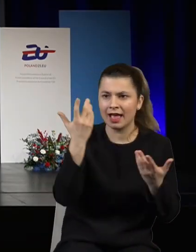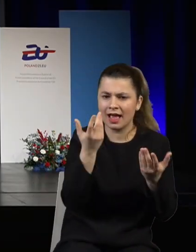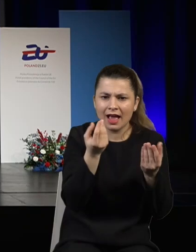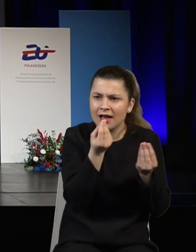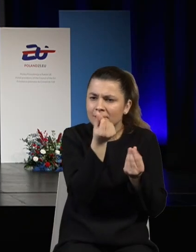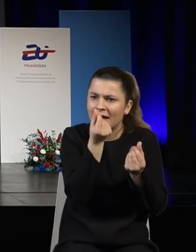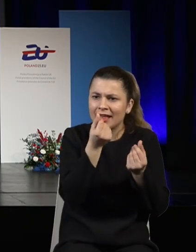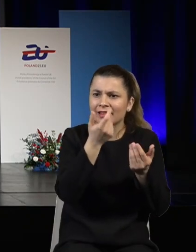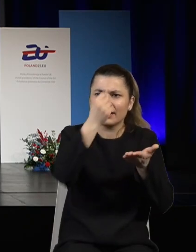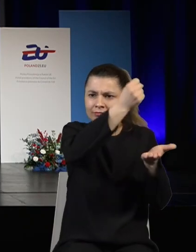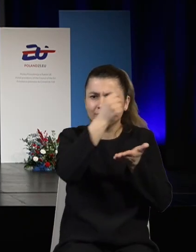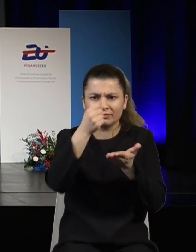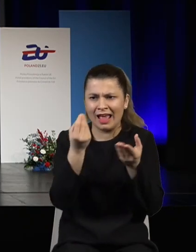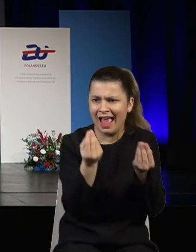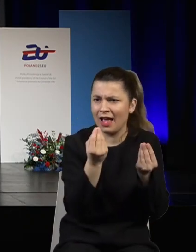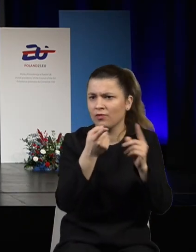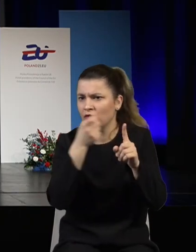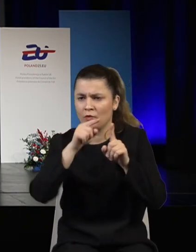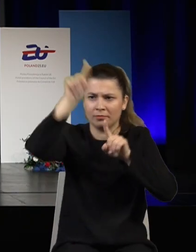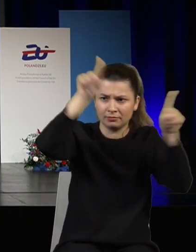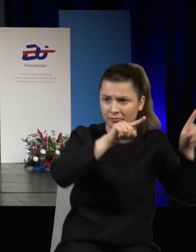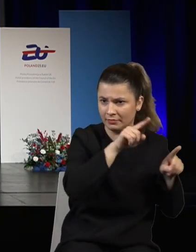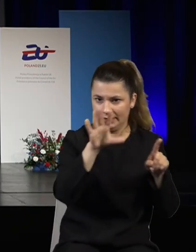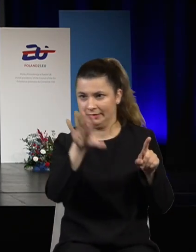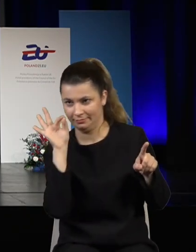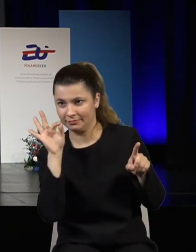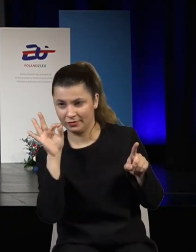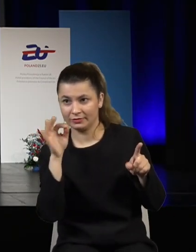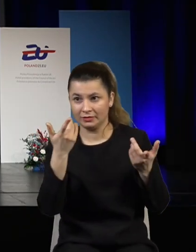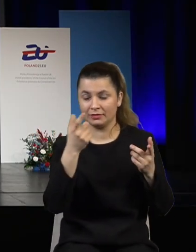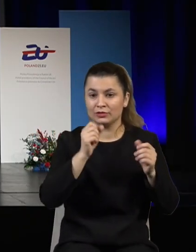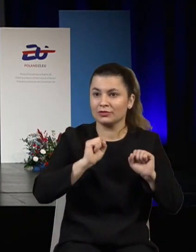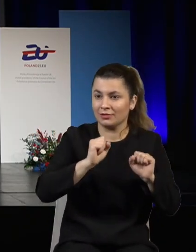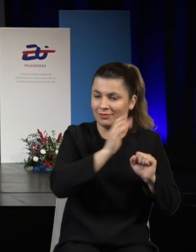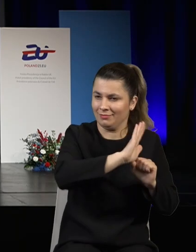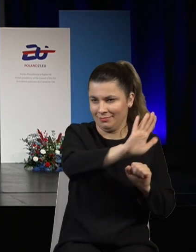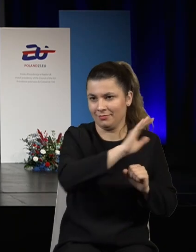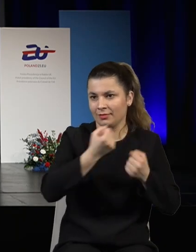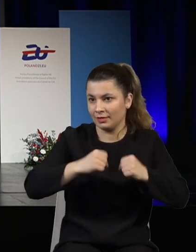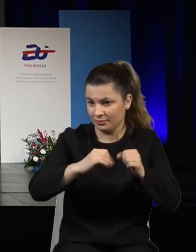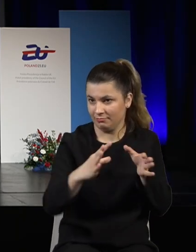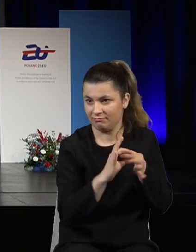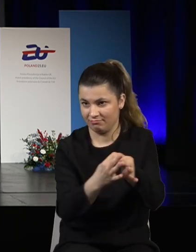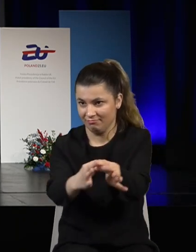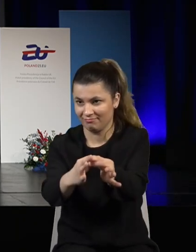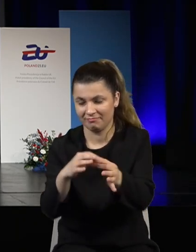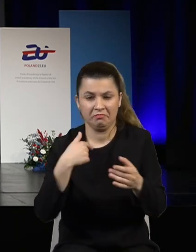basically, yeah, this is all I wanted to say in this regard. Thank you. Thank you very much.